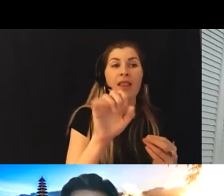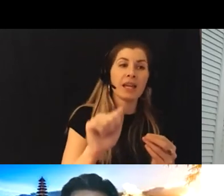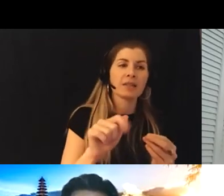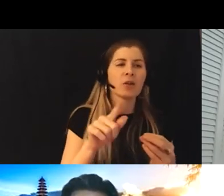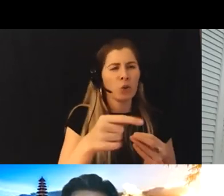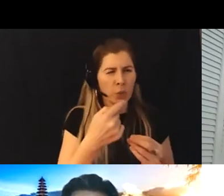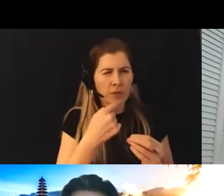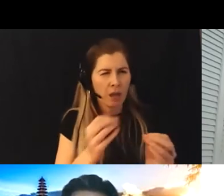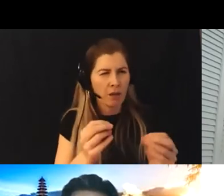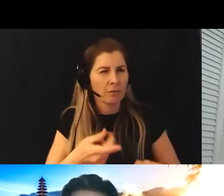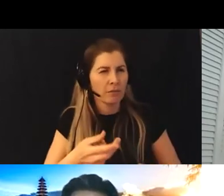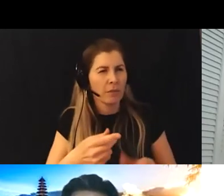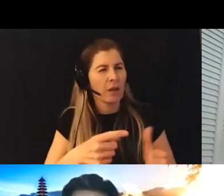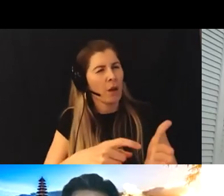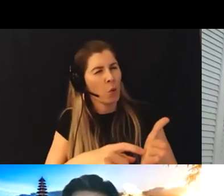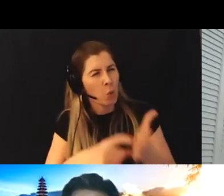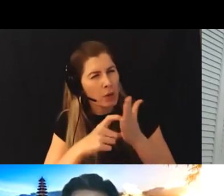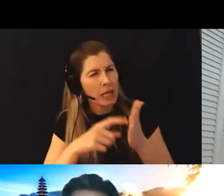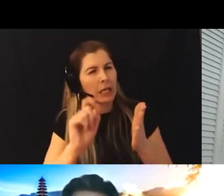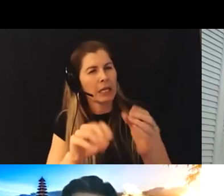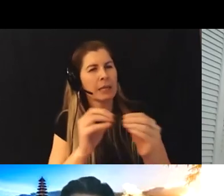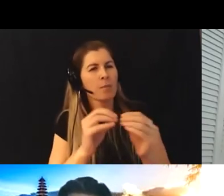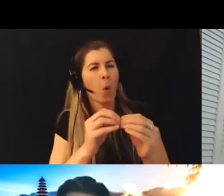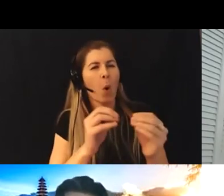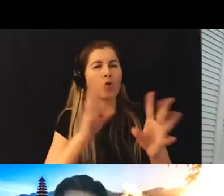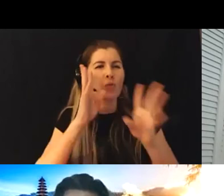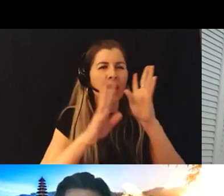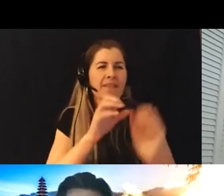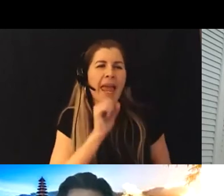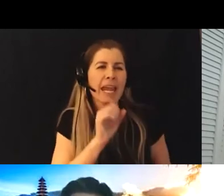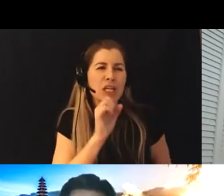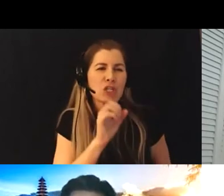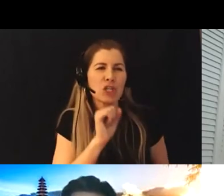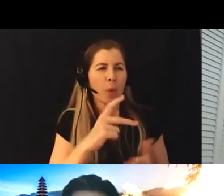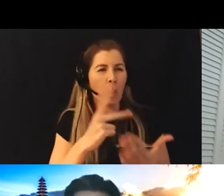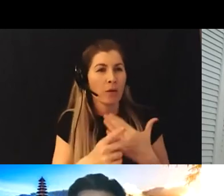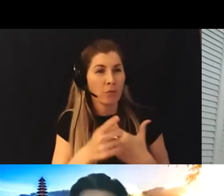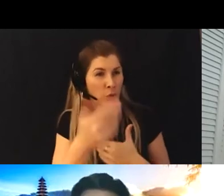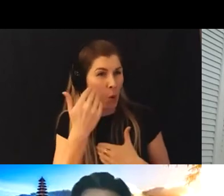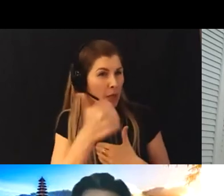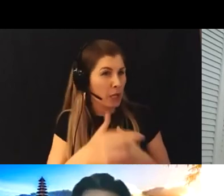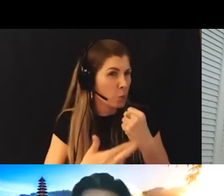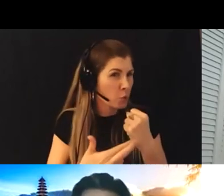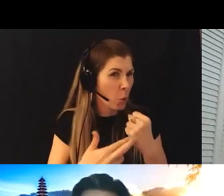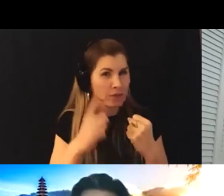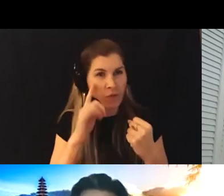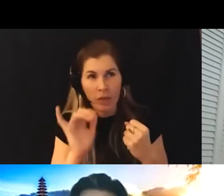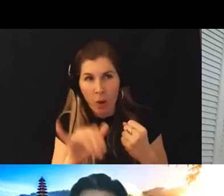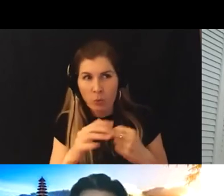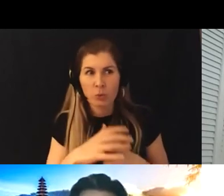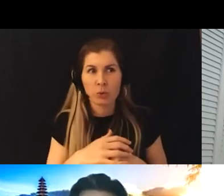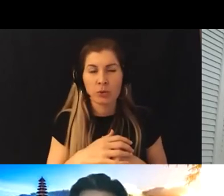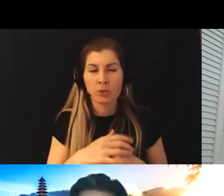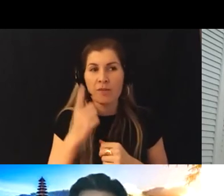for online creative aging programs, and could anyone recommend resources for such programs, especially in the area